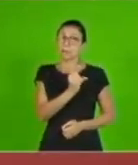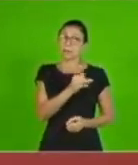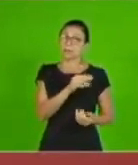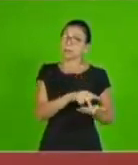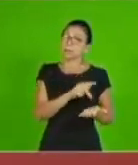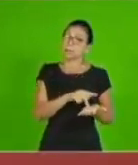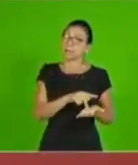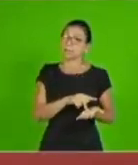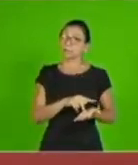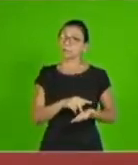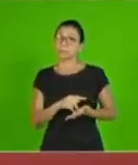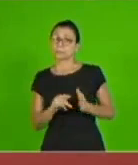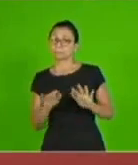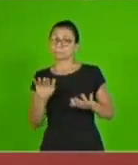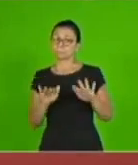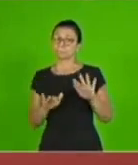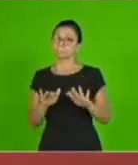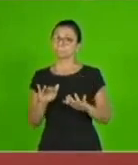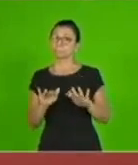of sin. They're scared